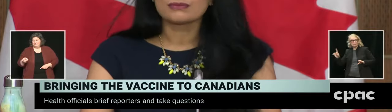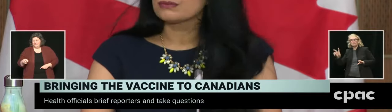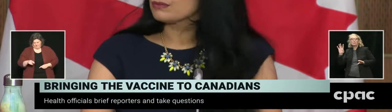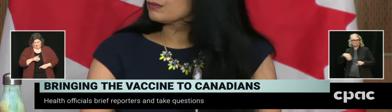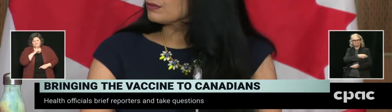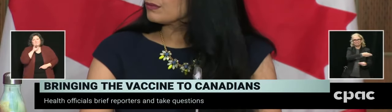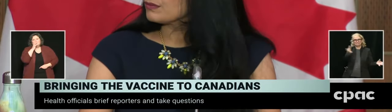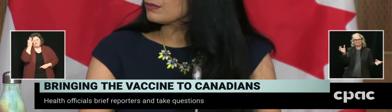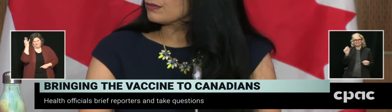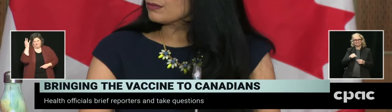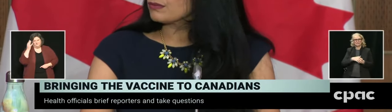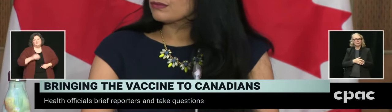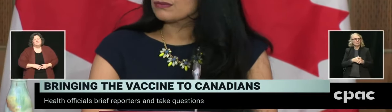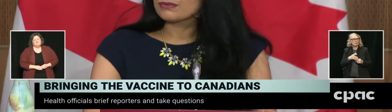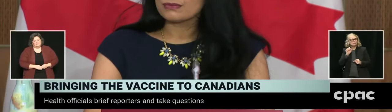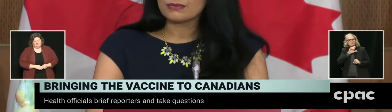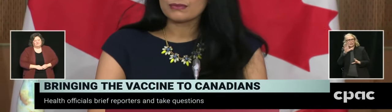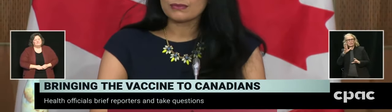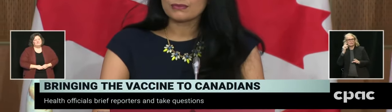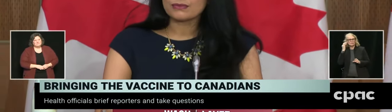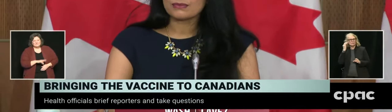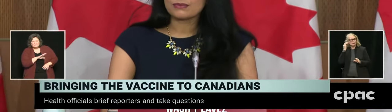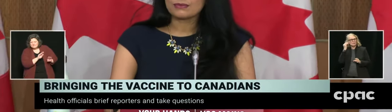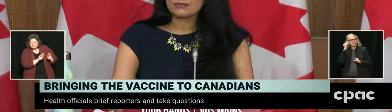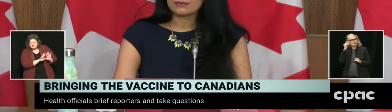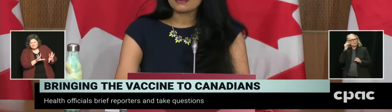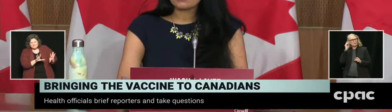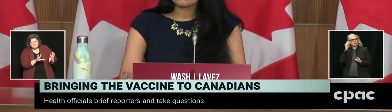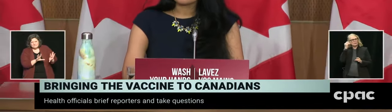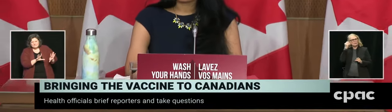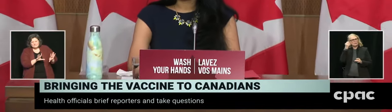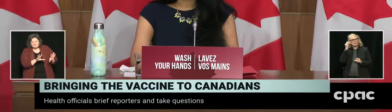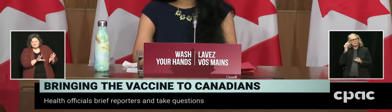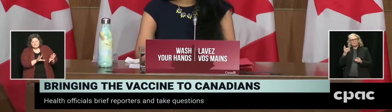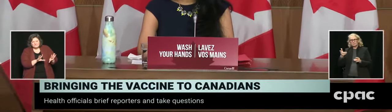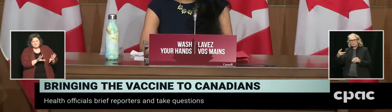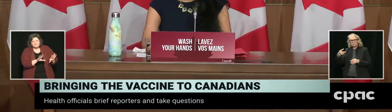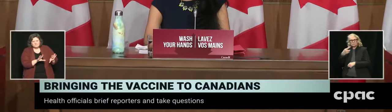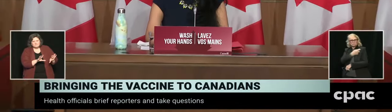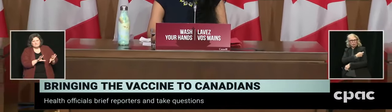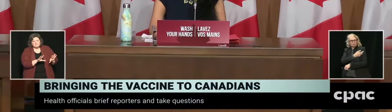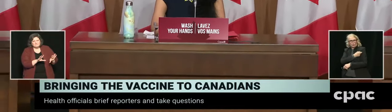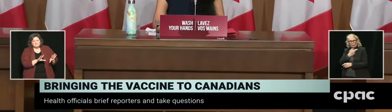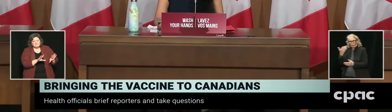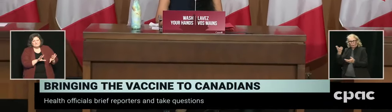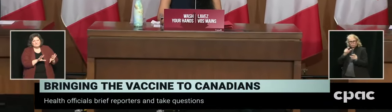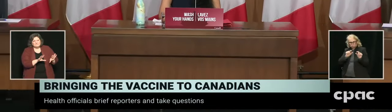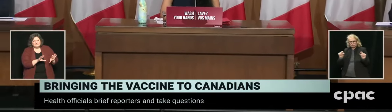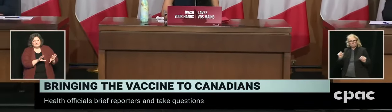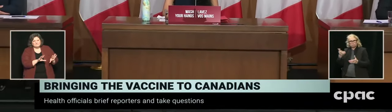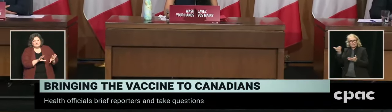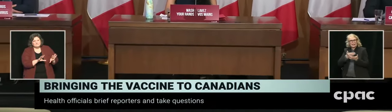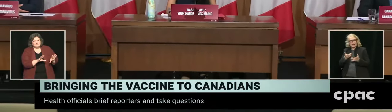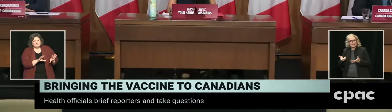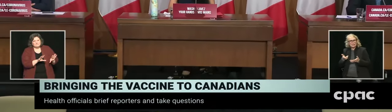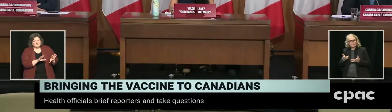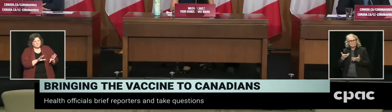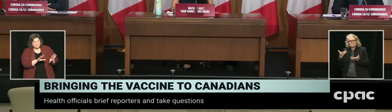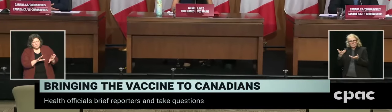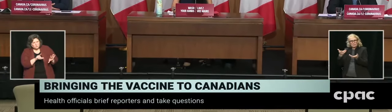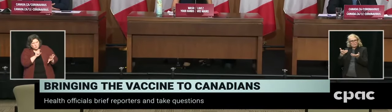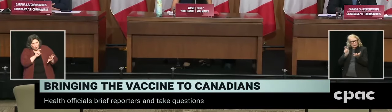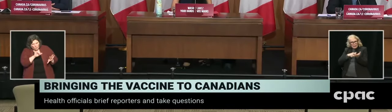c'est à partir de quel moment que l'arrivée de ces doses-là pourrait se faire? Est-ce que